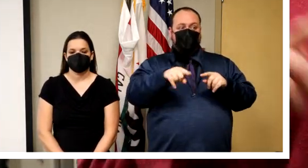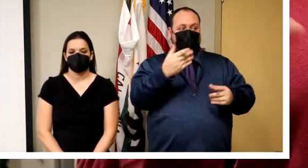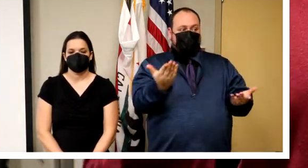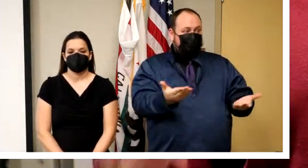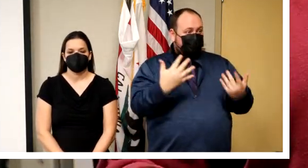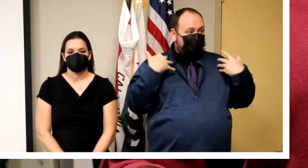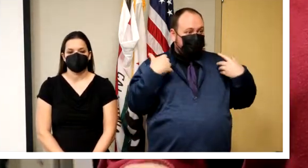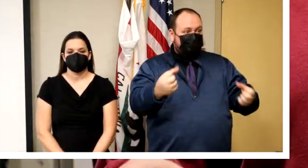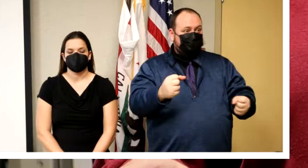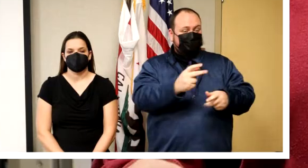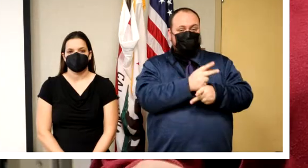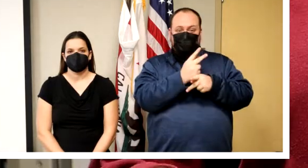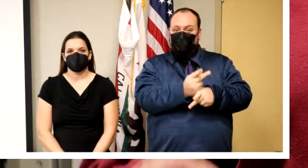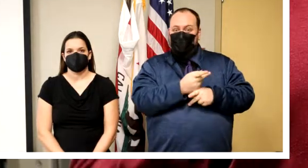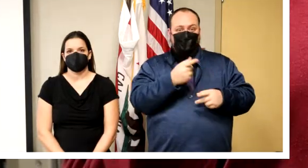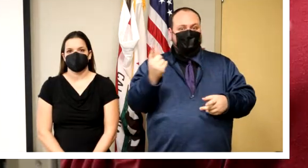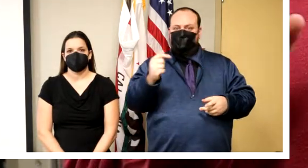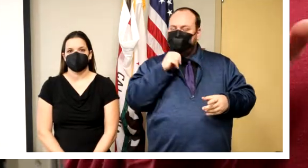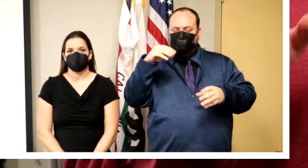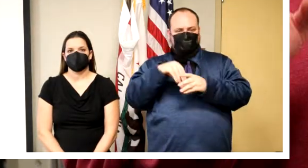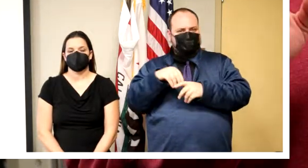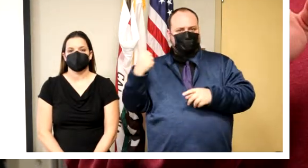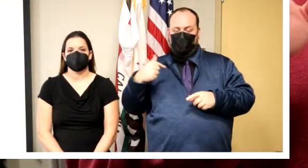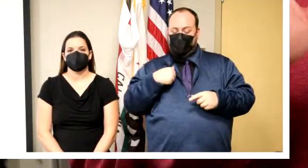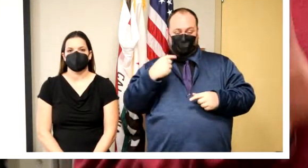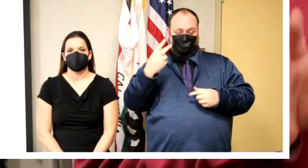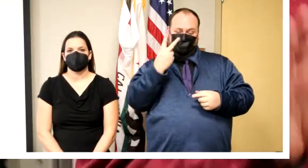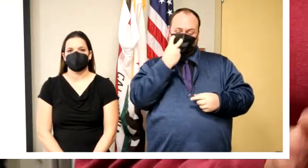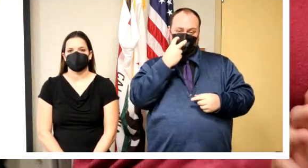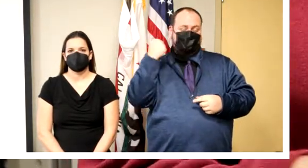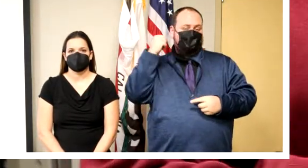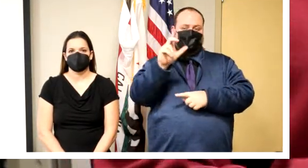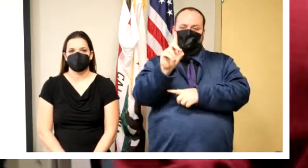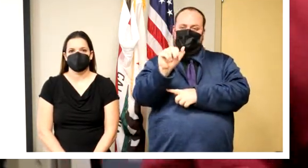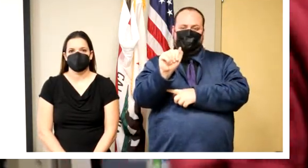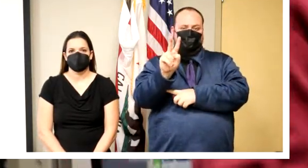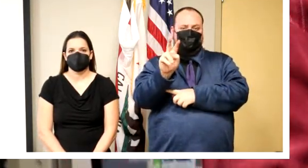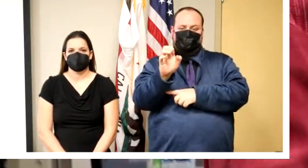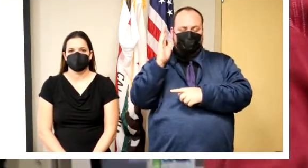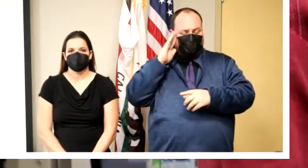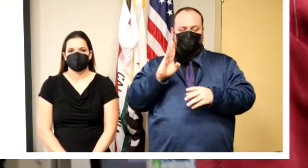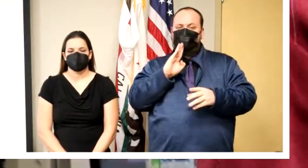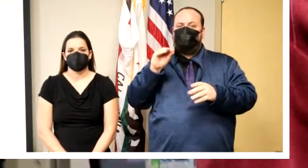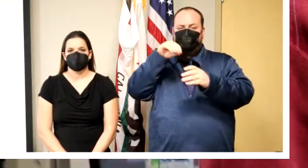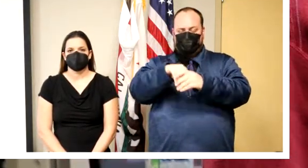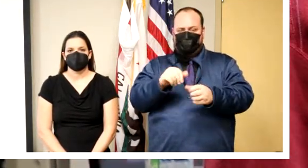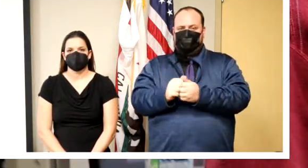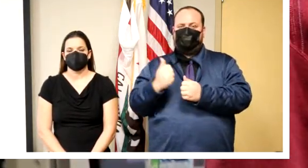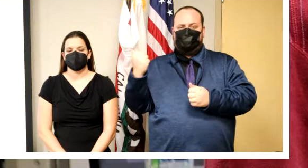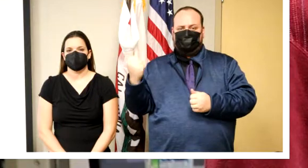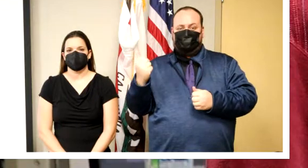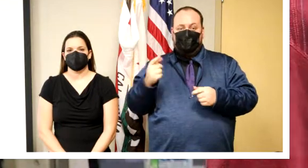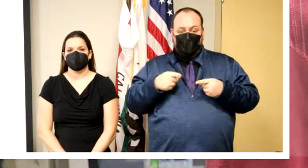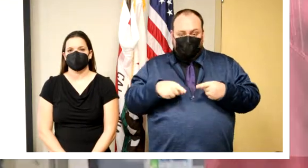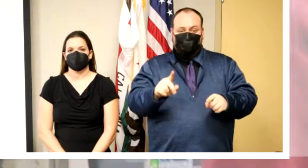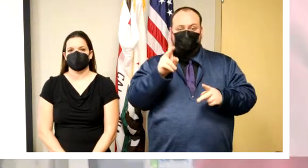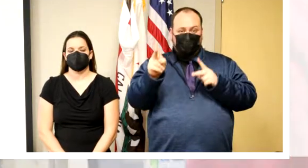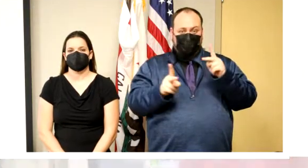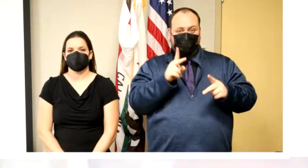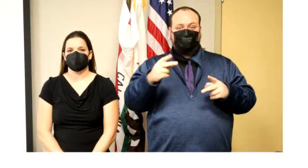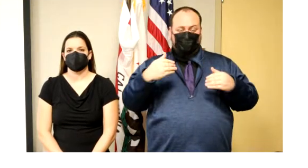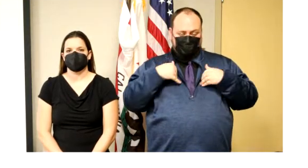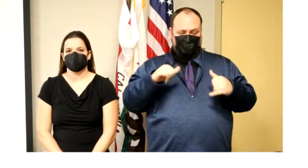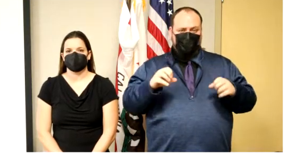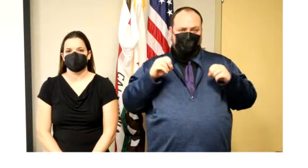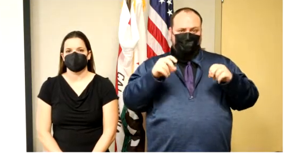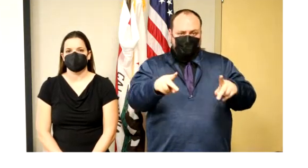there, and I don't think Dave's is ever going to put it in there. So as we're going through this process, people have the opportunity to use Representable or